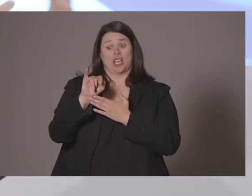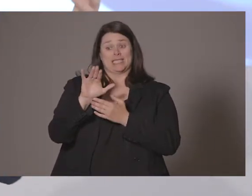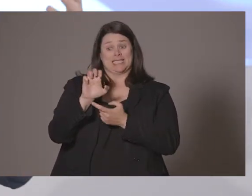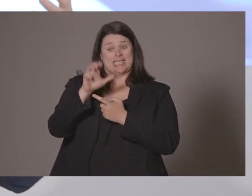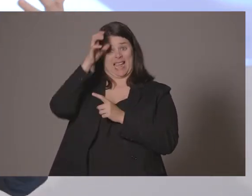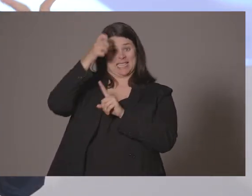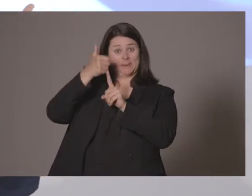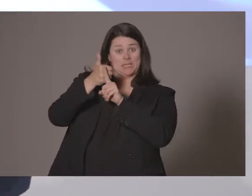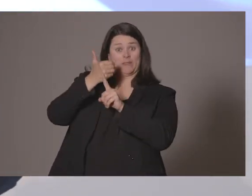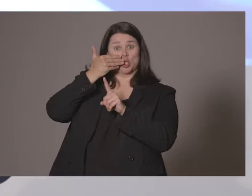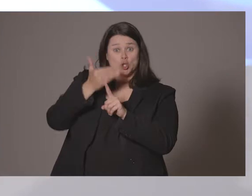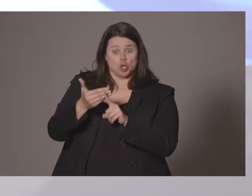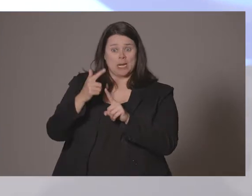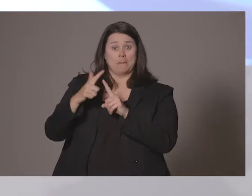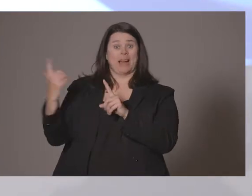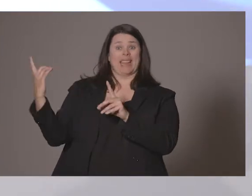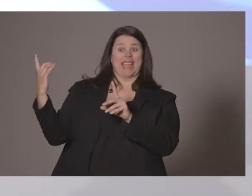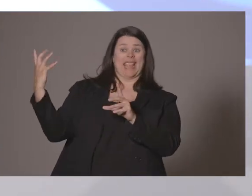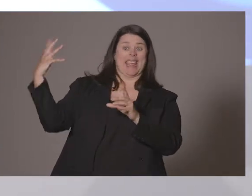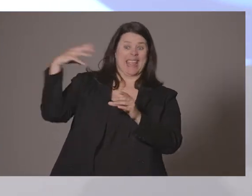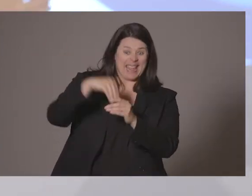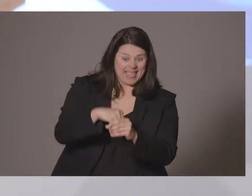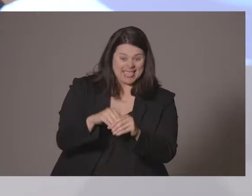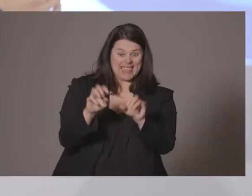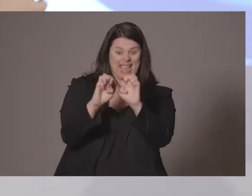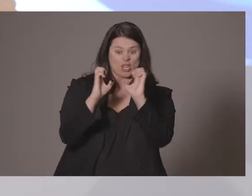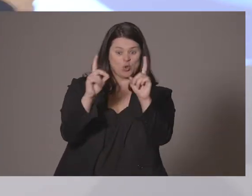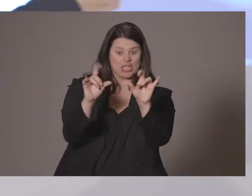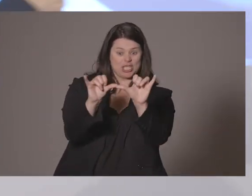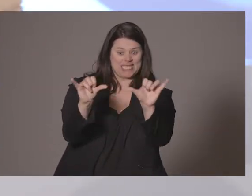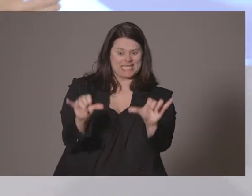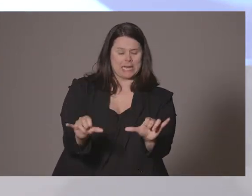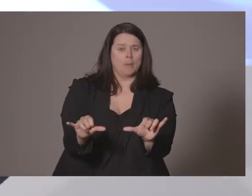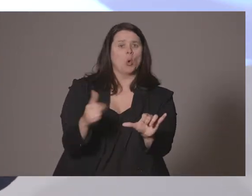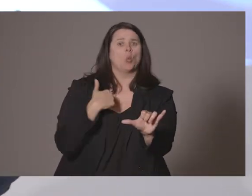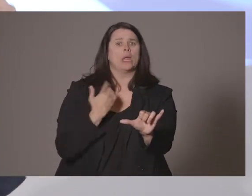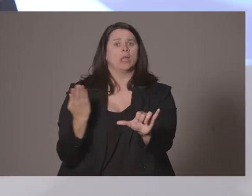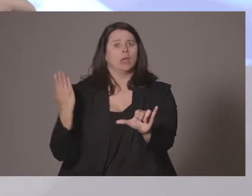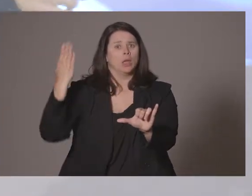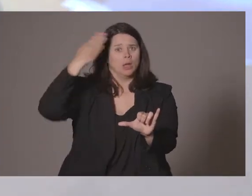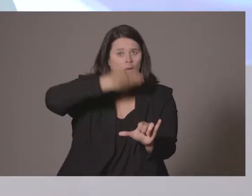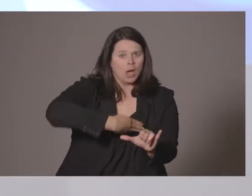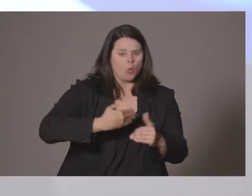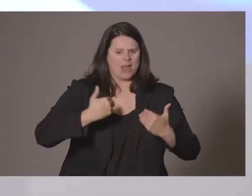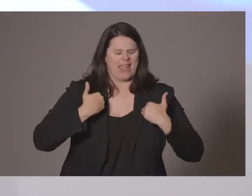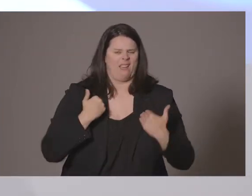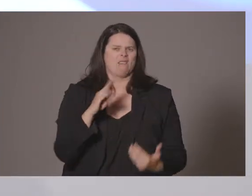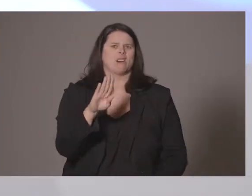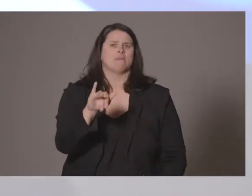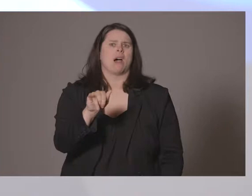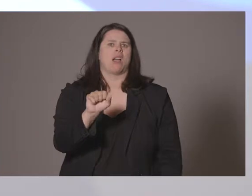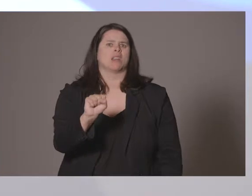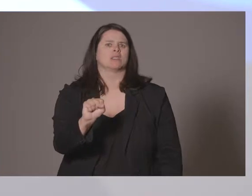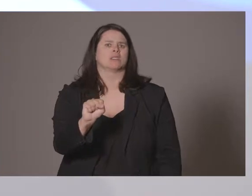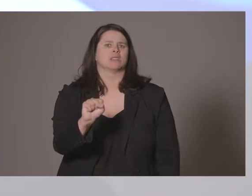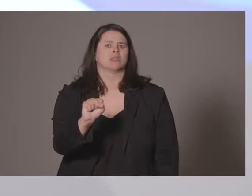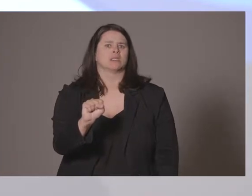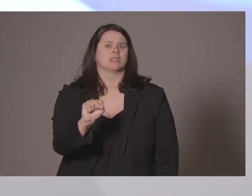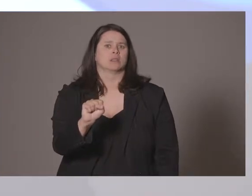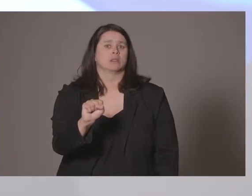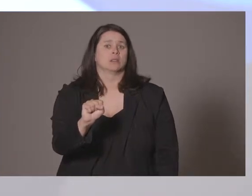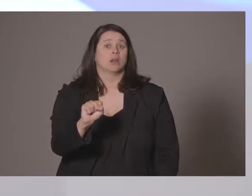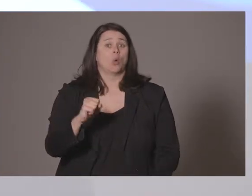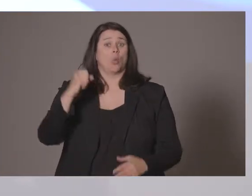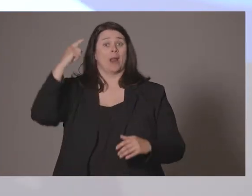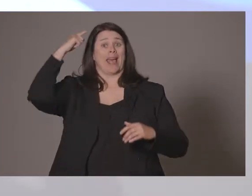have an embedded system to really reflect on the bias that we're holding and how we dole out punishment It's this process of going from what we